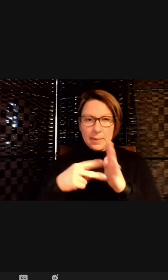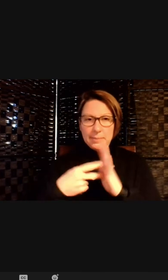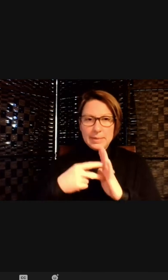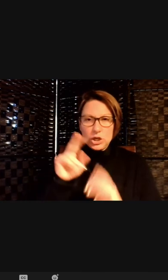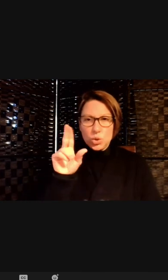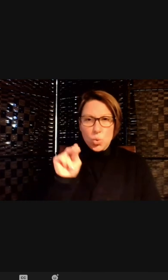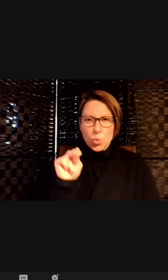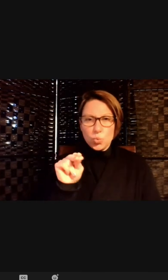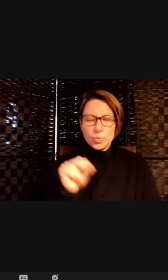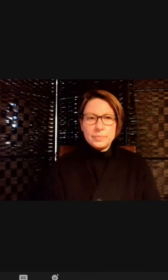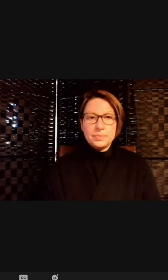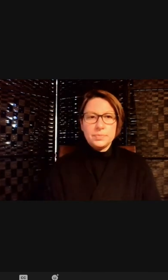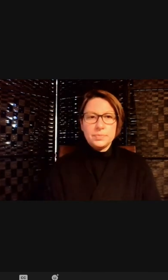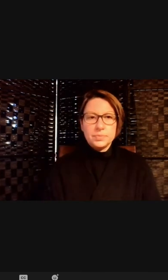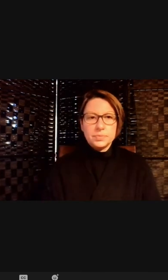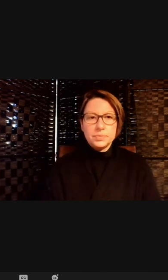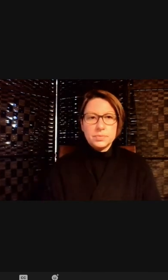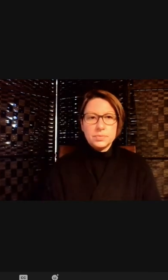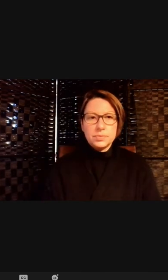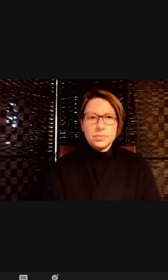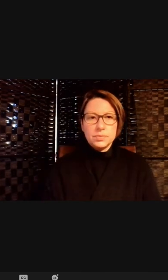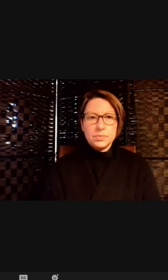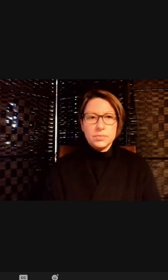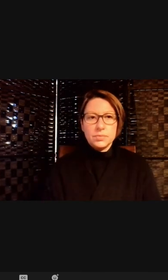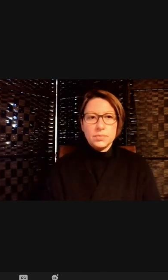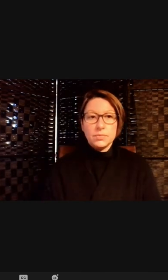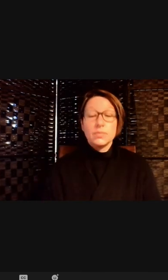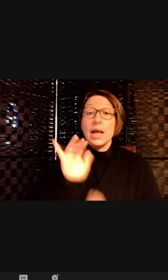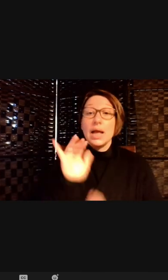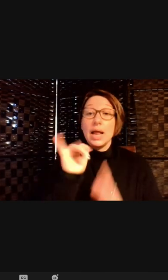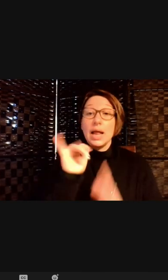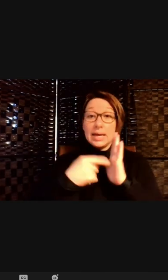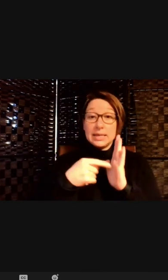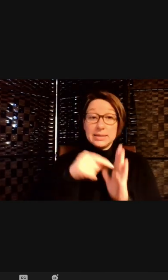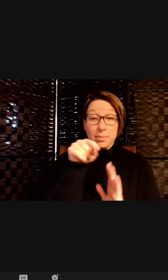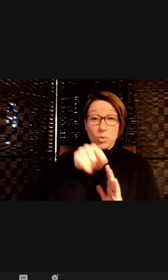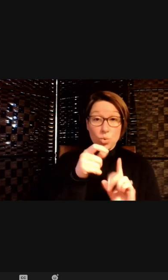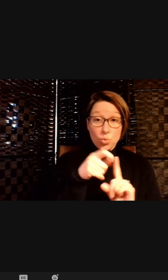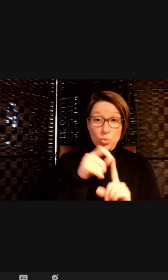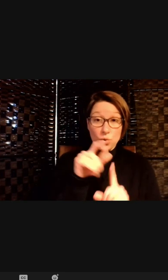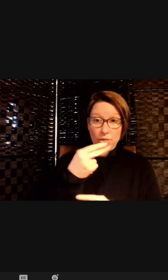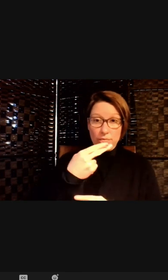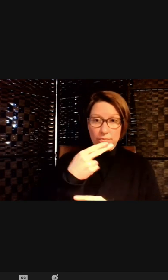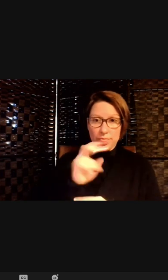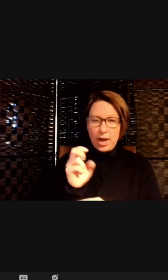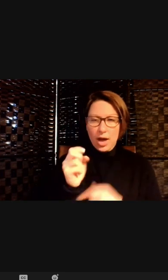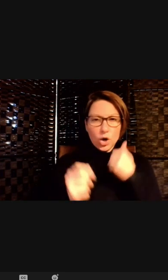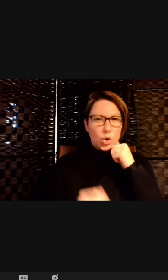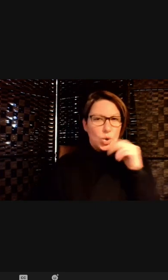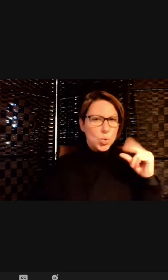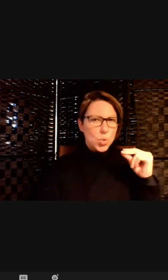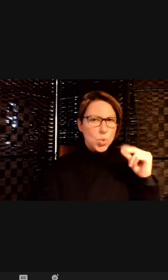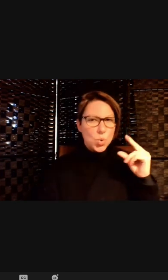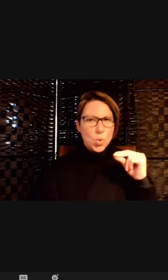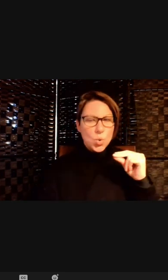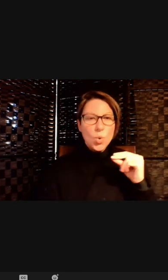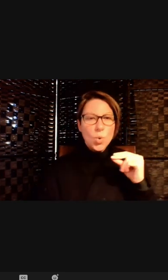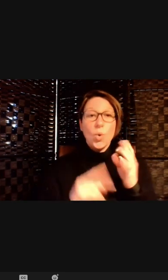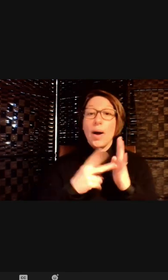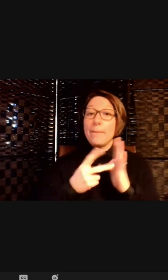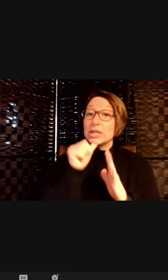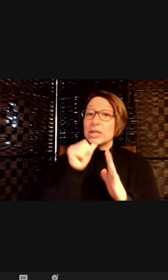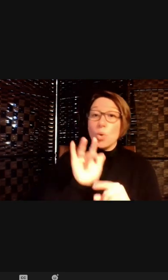it. Now, what is, like, for the example, is this the word the? No. So instead of dragging it to the,